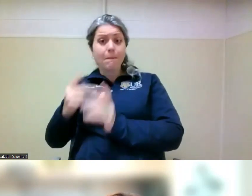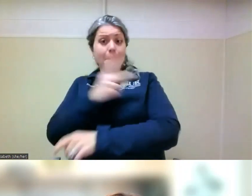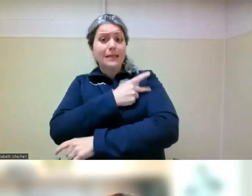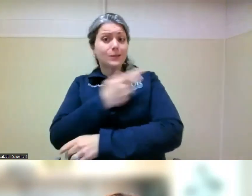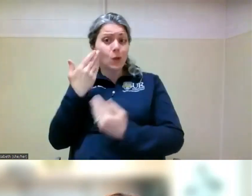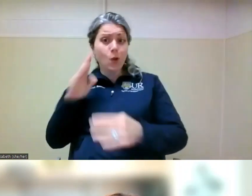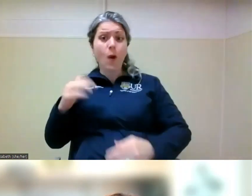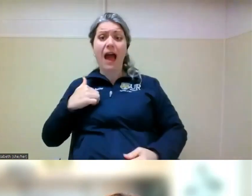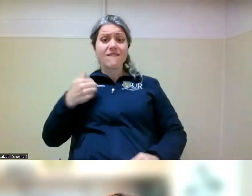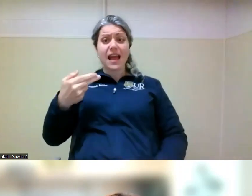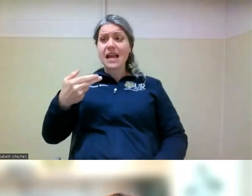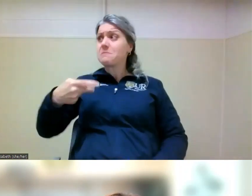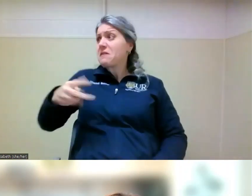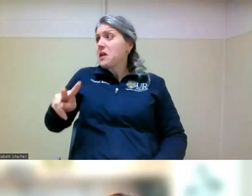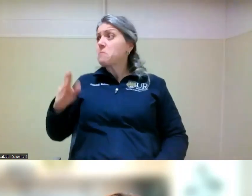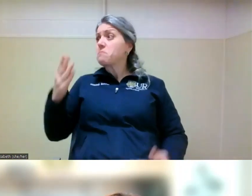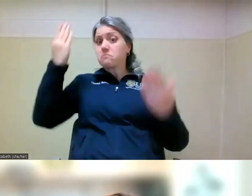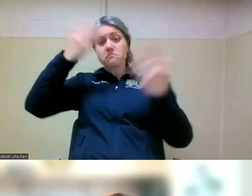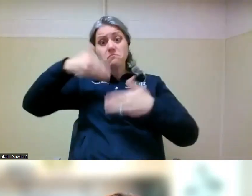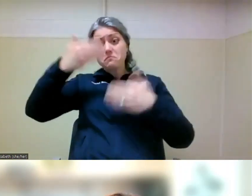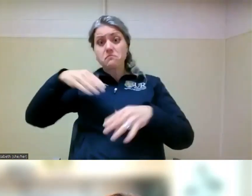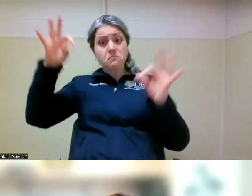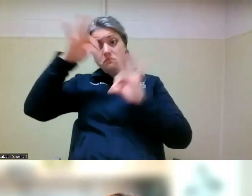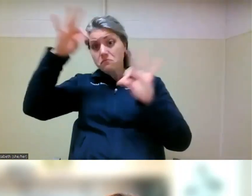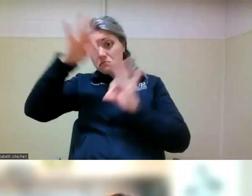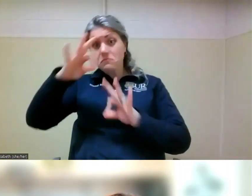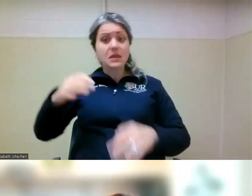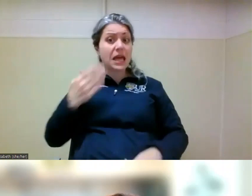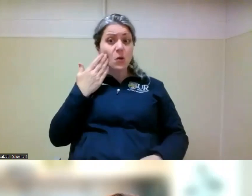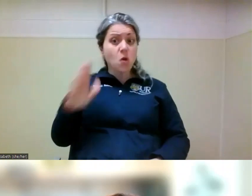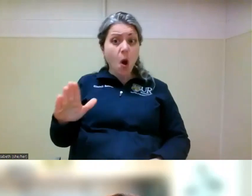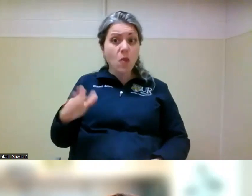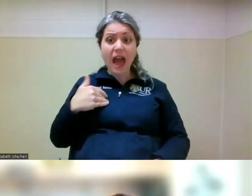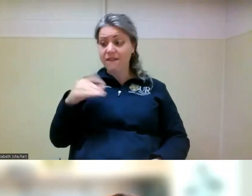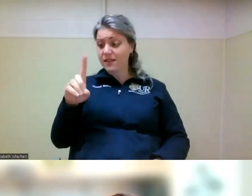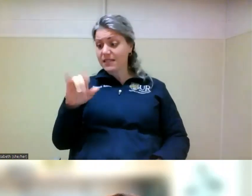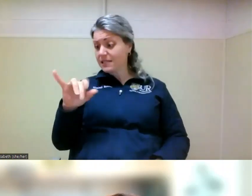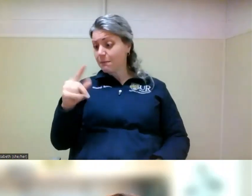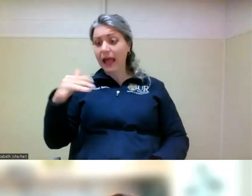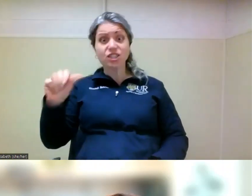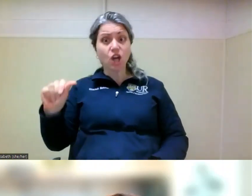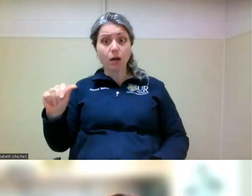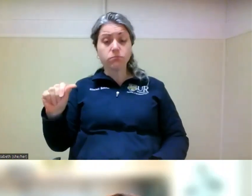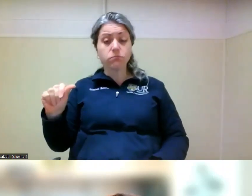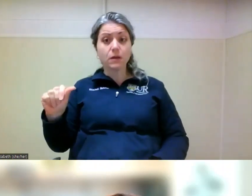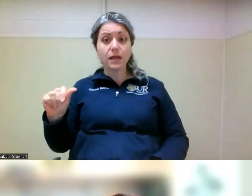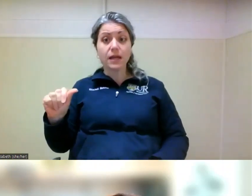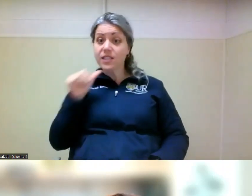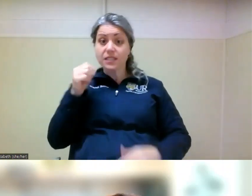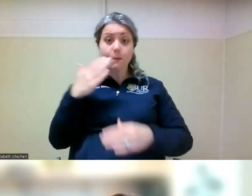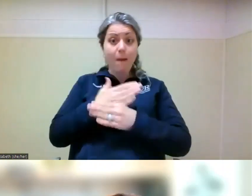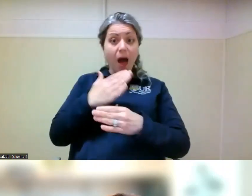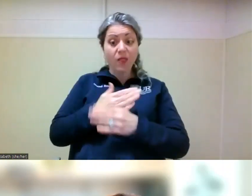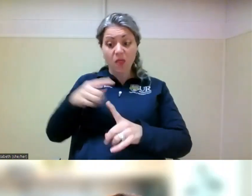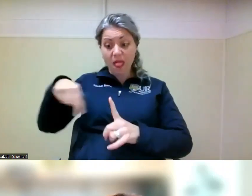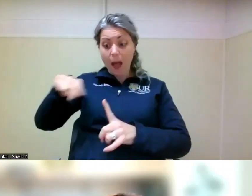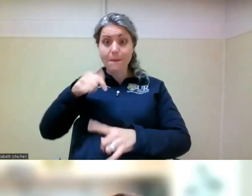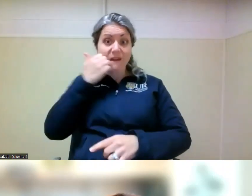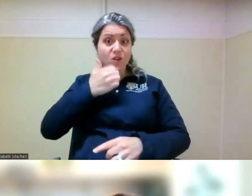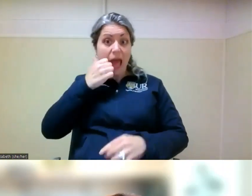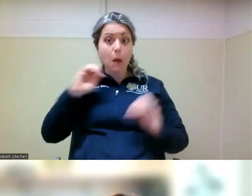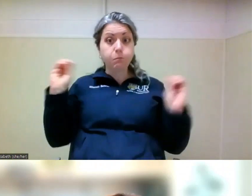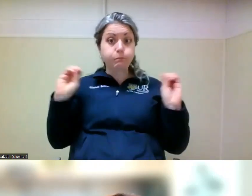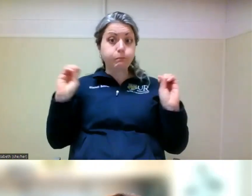have HPV. Patients don't know they have dysplasia. What doesn't hurt them doesn't bother them, right? So